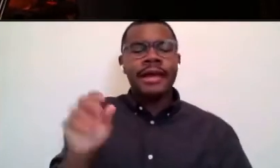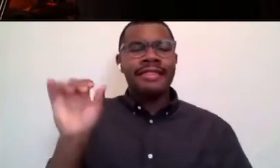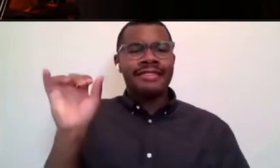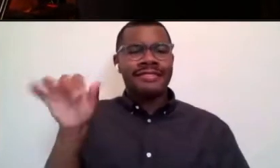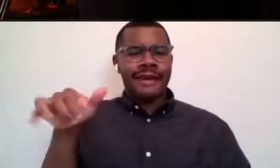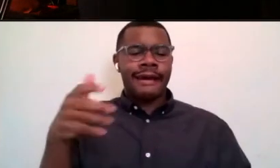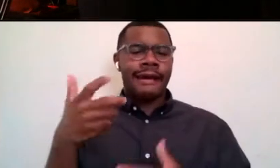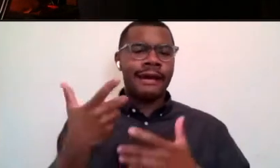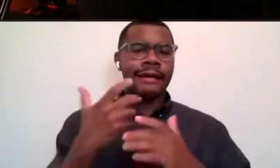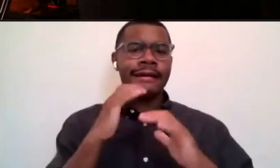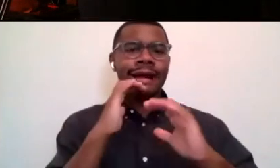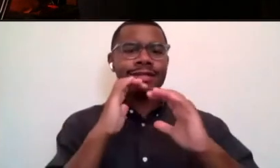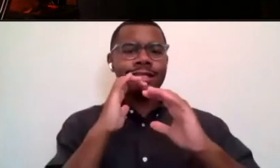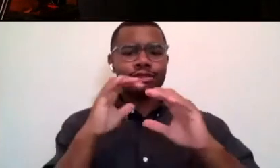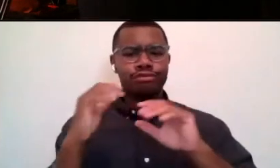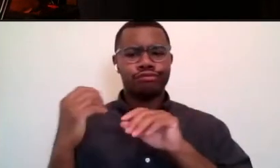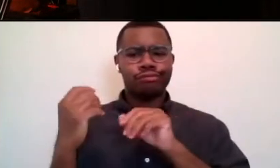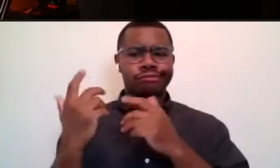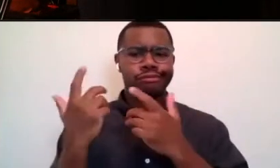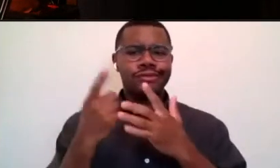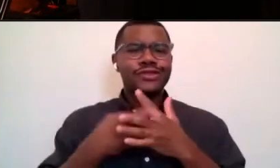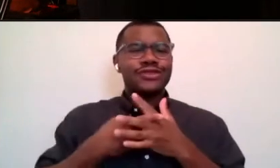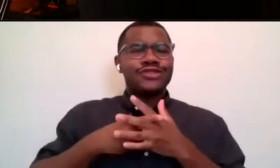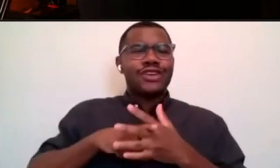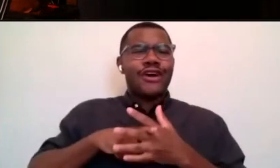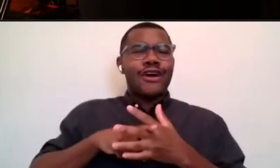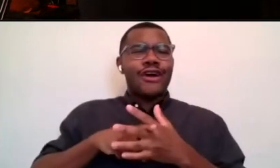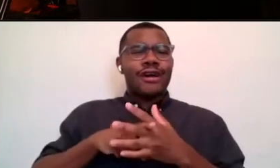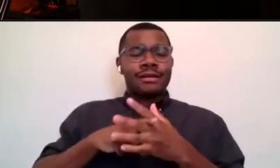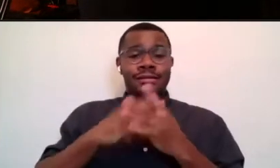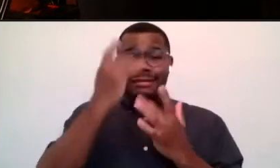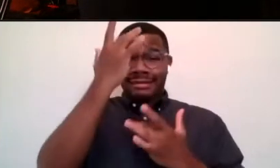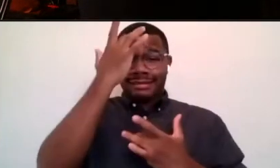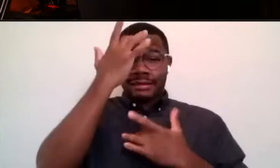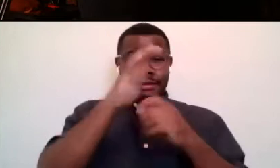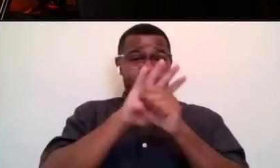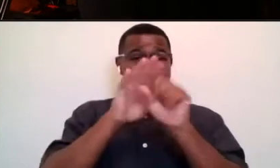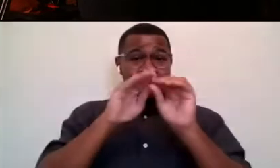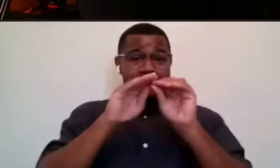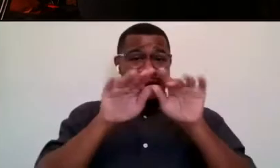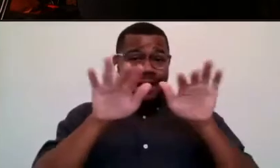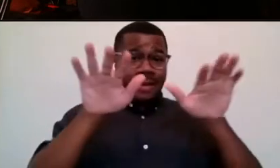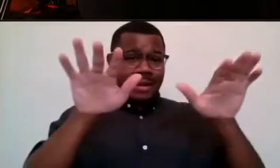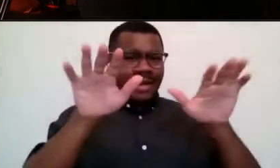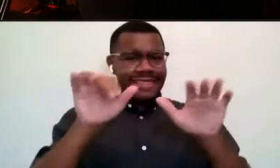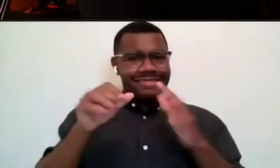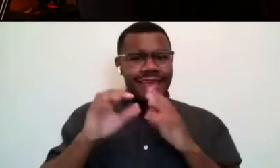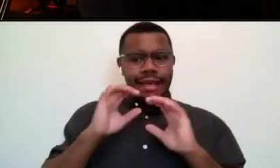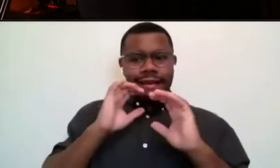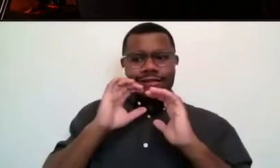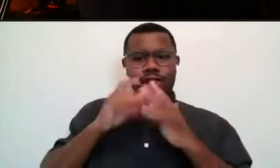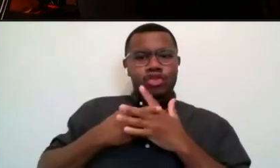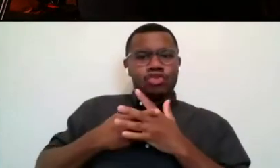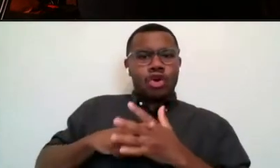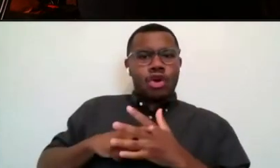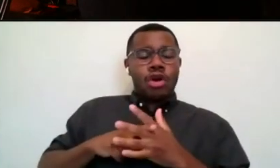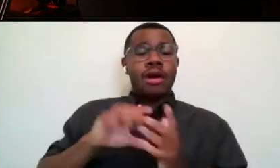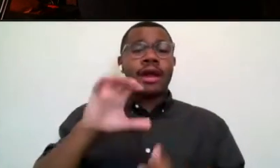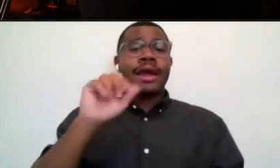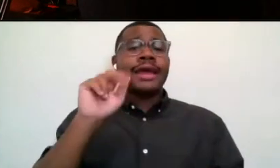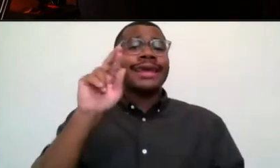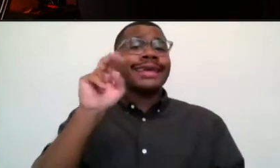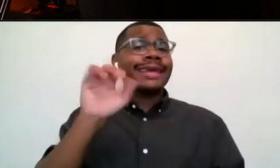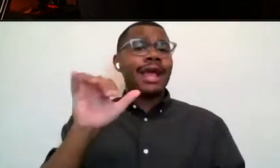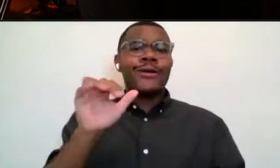the earlier days of the pandemic. And Carrie couldn't be with us here. She was originally going to be with us here